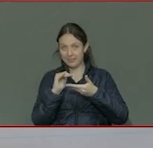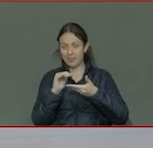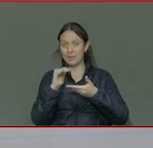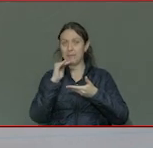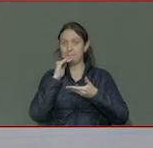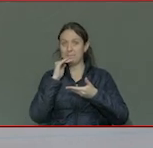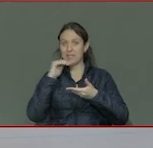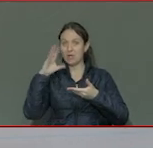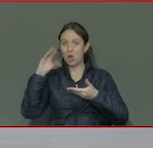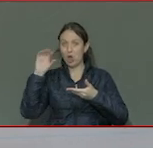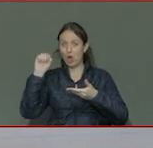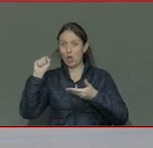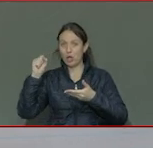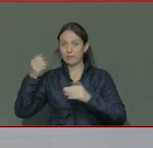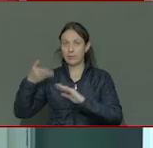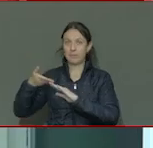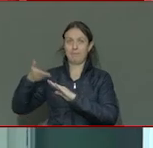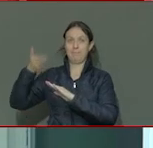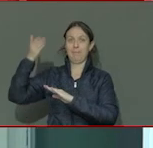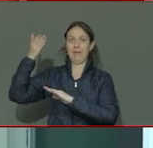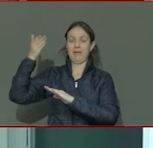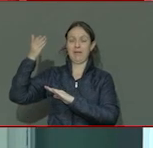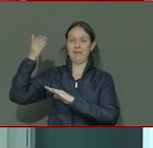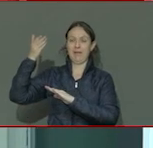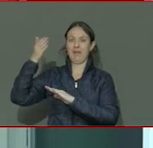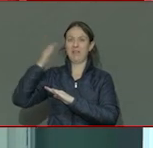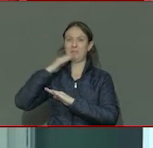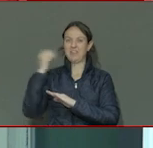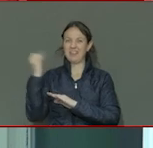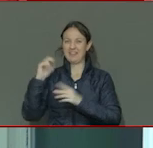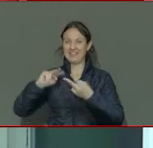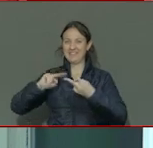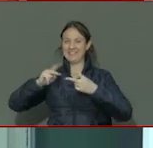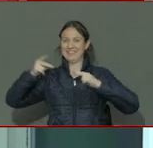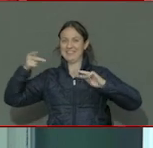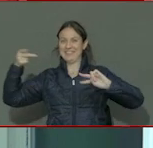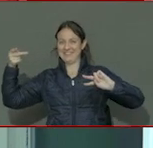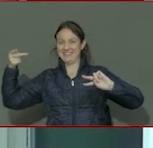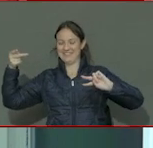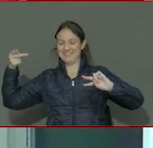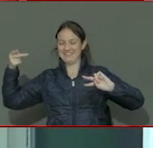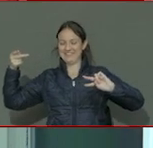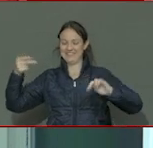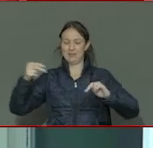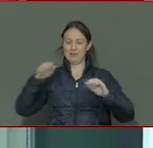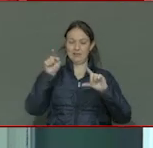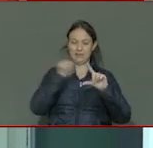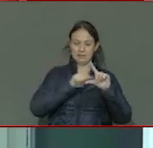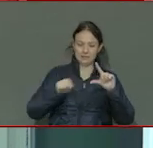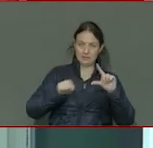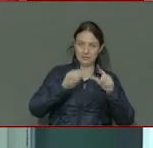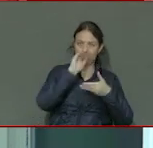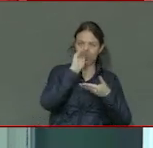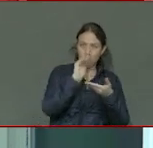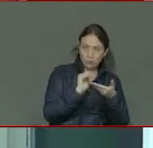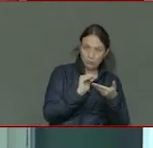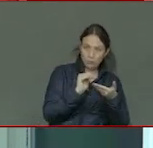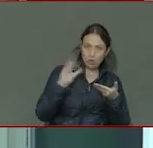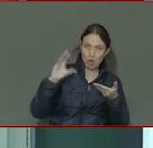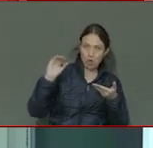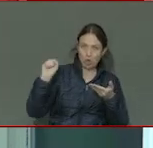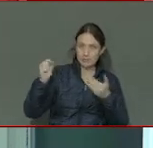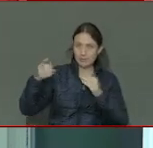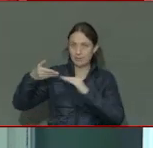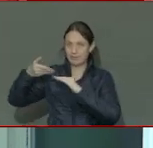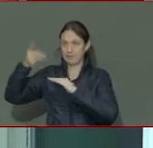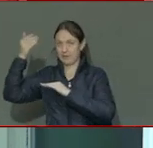increase cos. So it's inversely proportional. If I decrease the angle, I increase cos. So